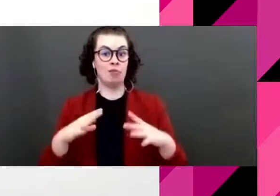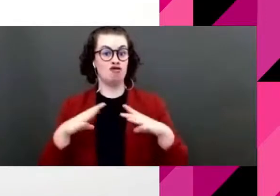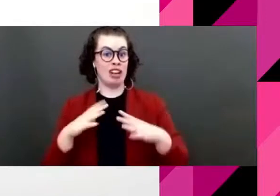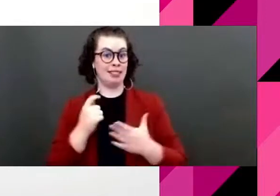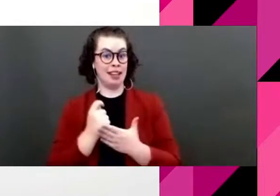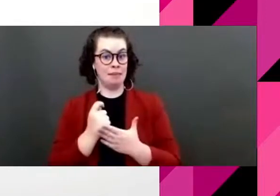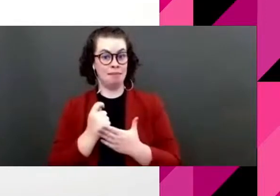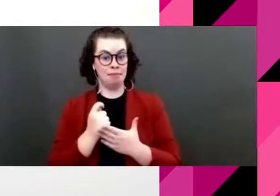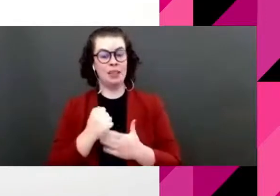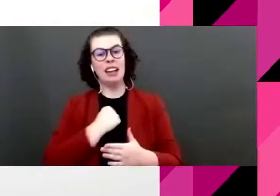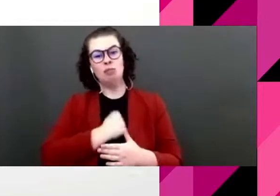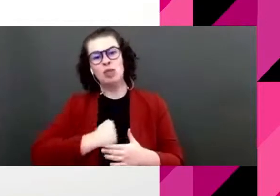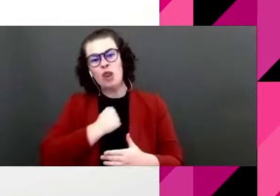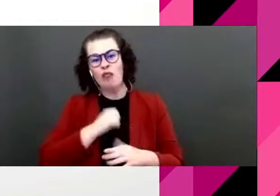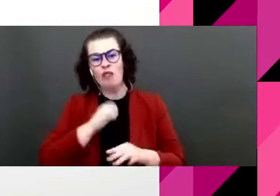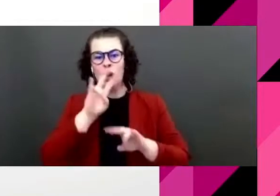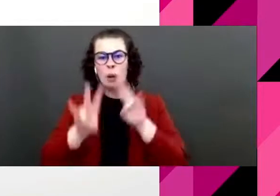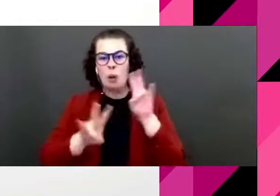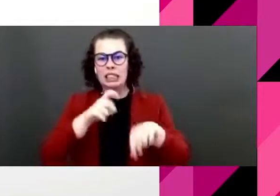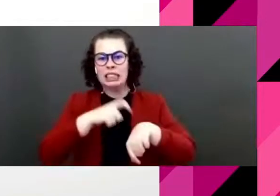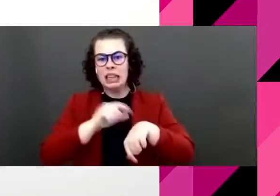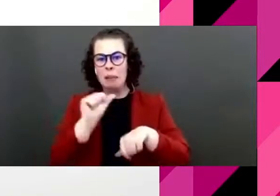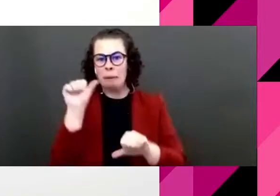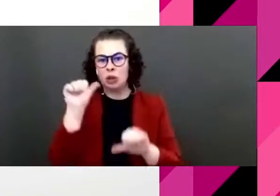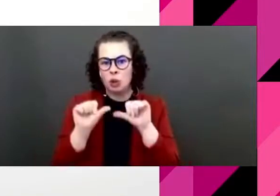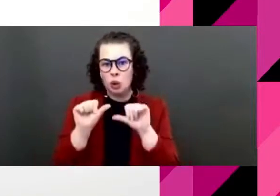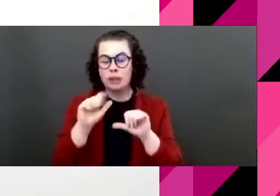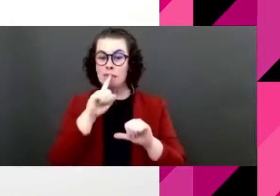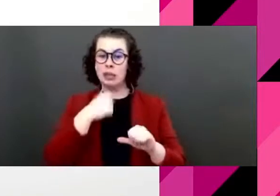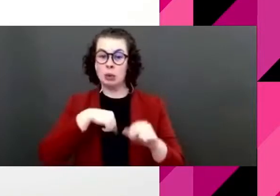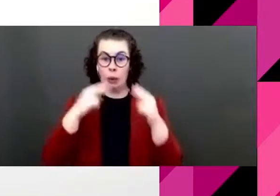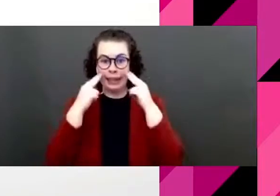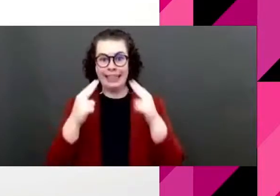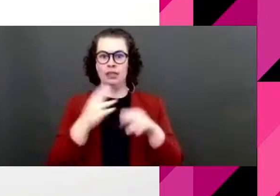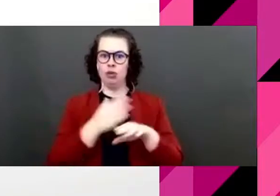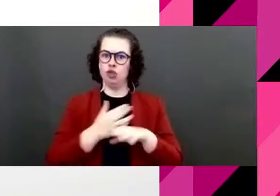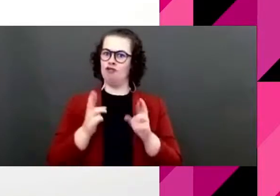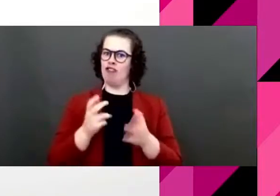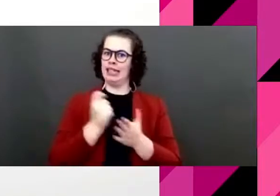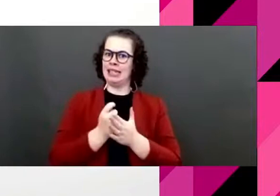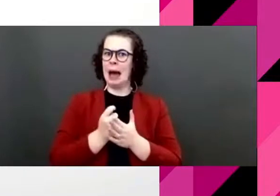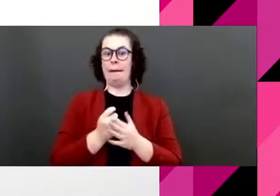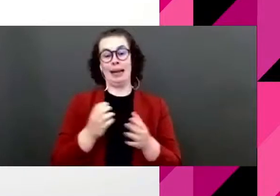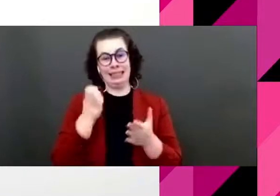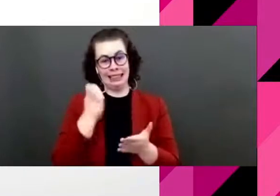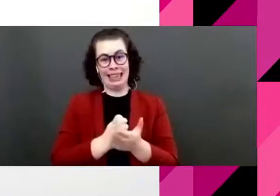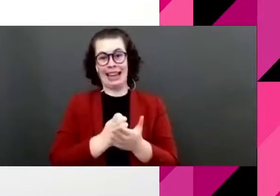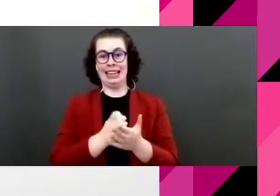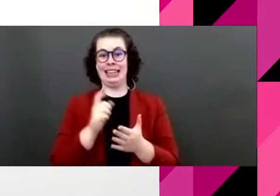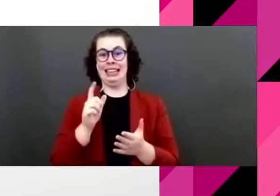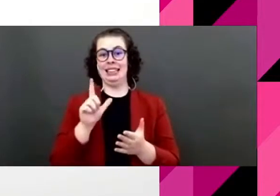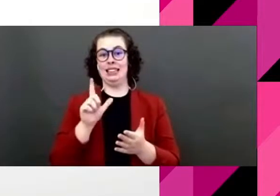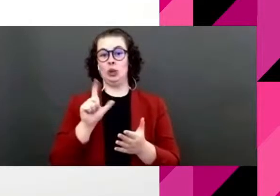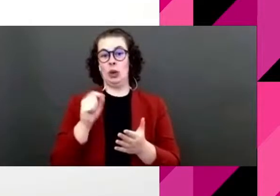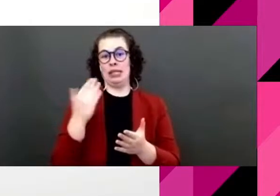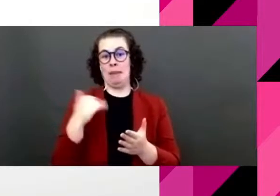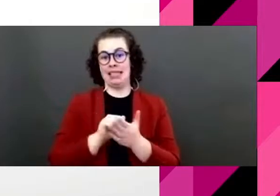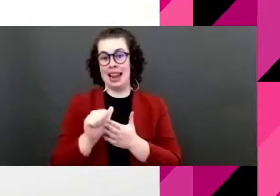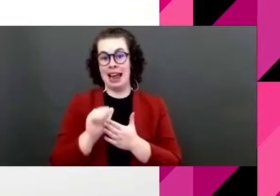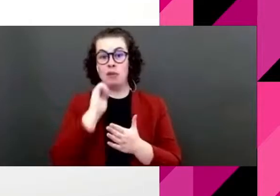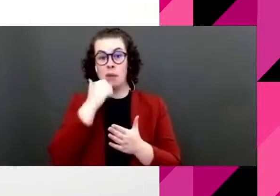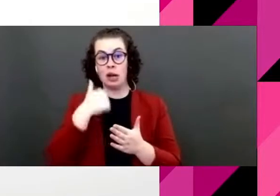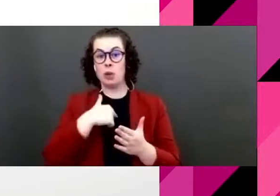sorry that's all the time for questions that we have, but we do need to start promptly again at 11:20 because we have three plenary